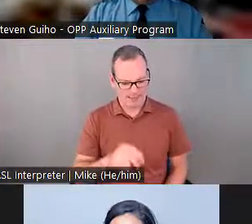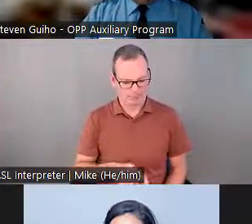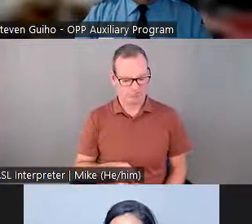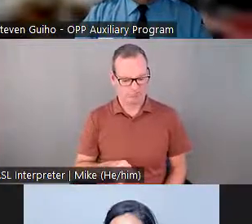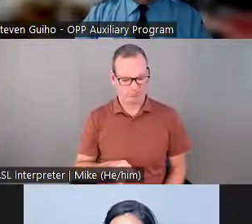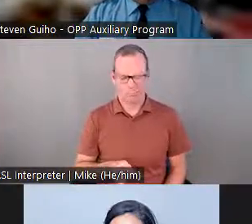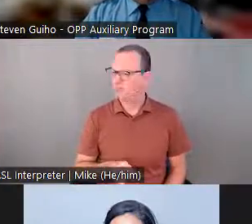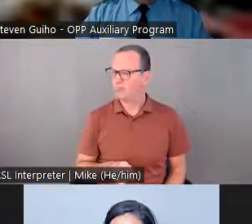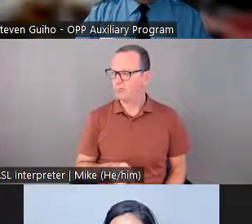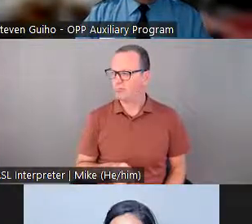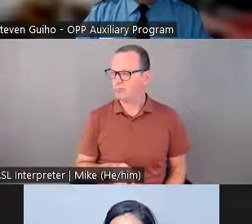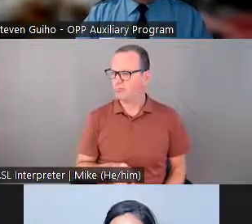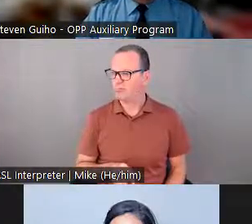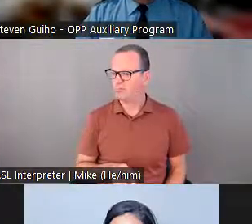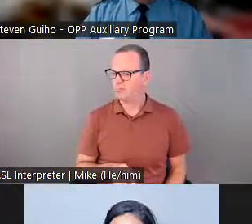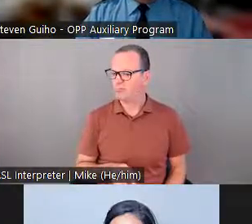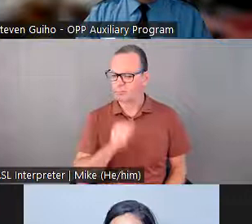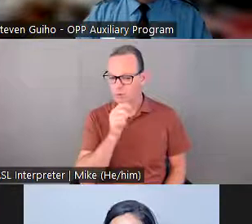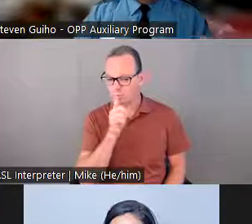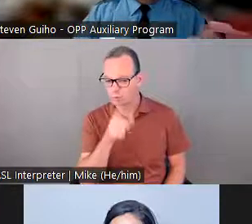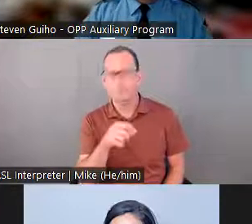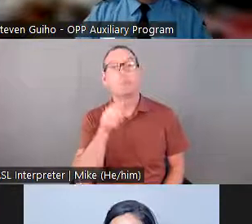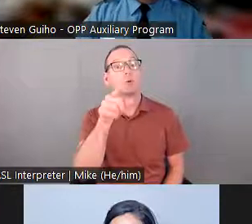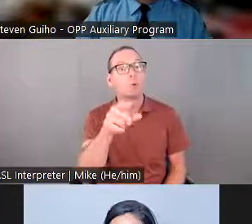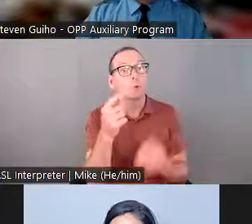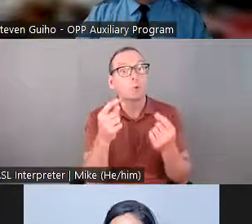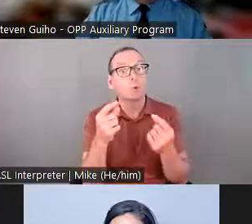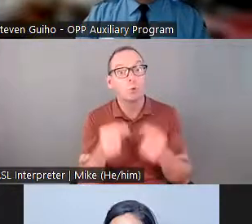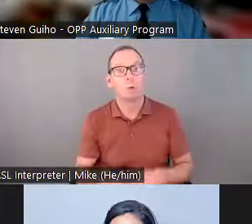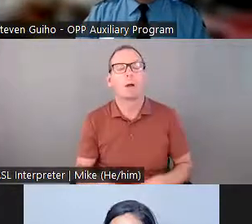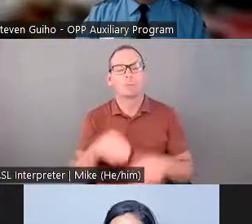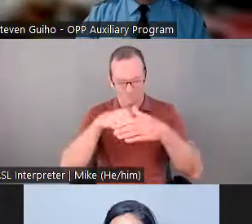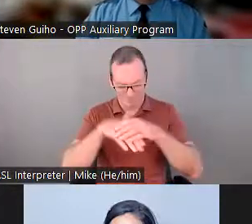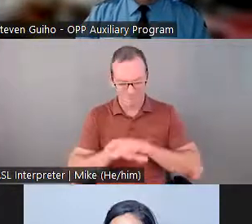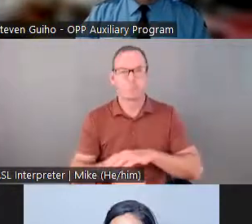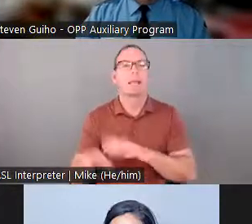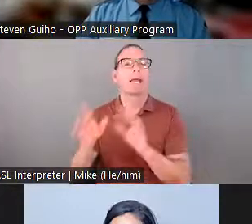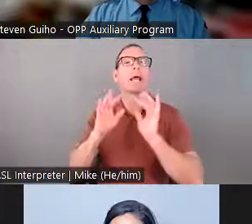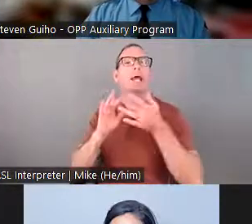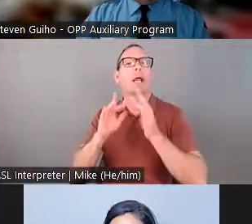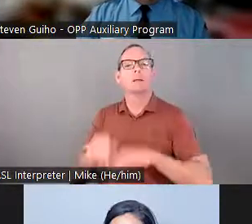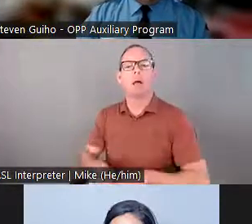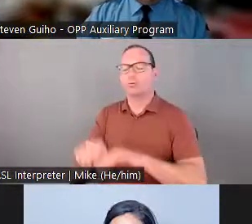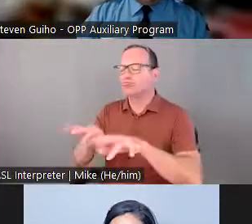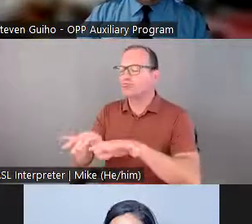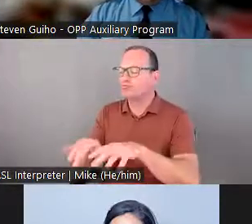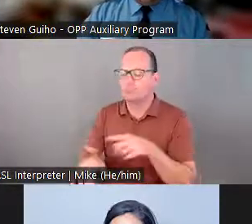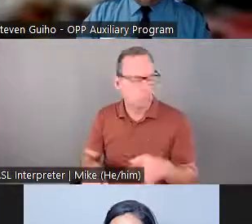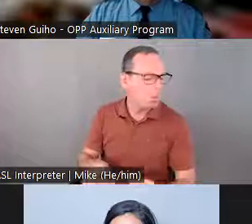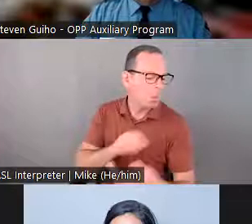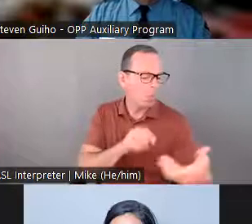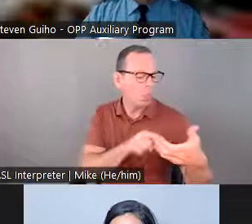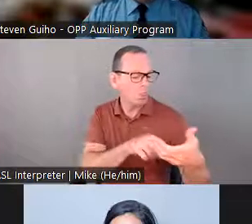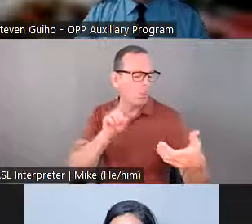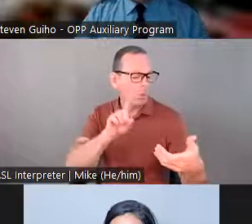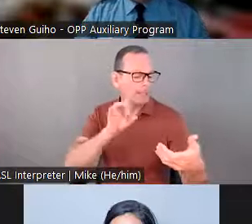What's 1-800 555-1212? Oh, that's the Royal Bank of Canada. Now you think it's legitimate, the person you're speaking to.